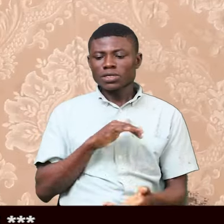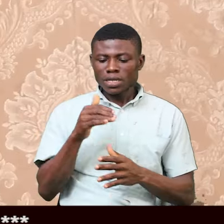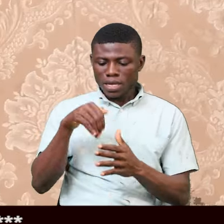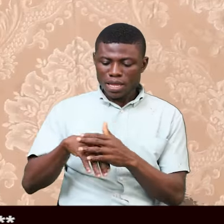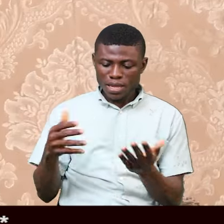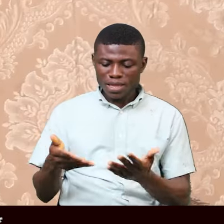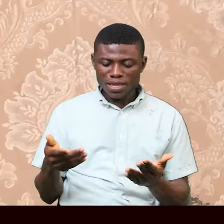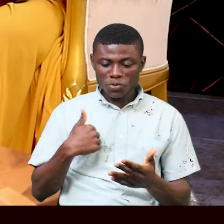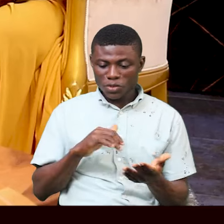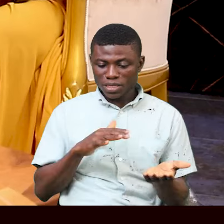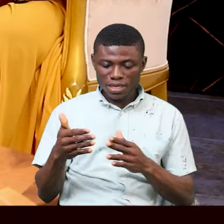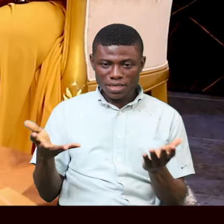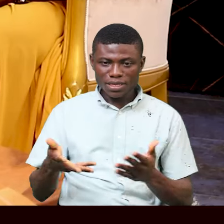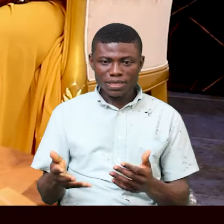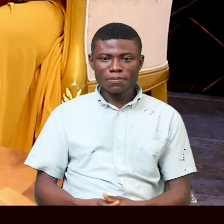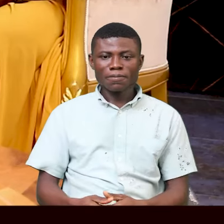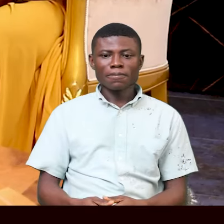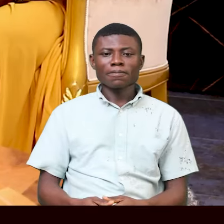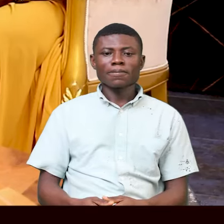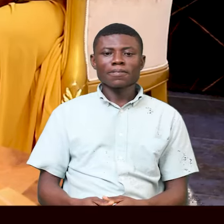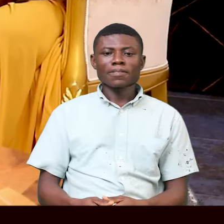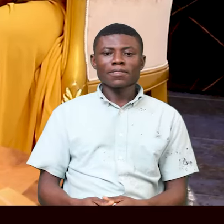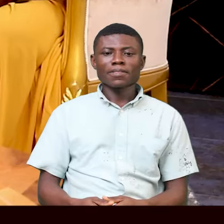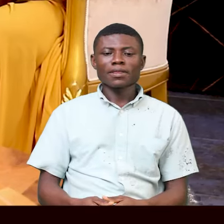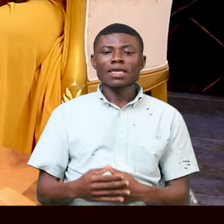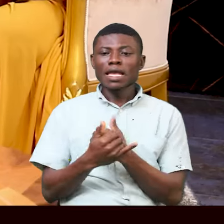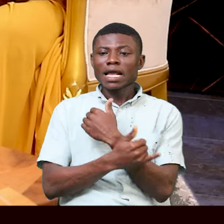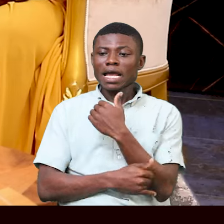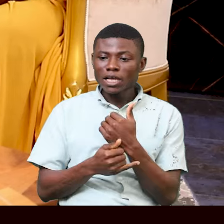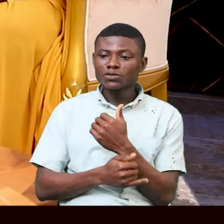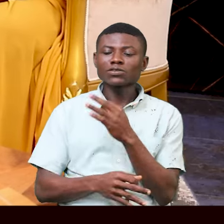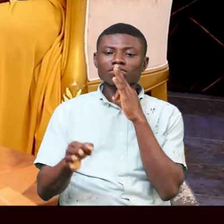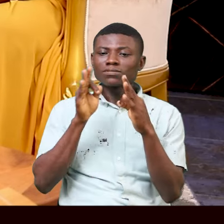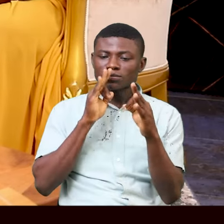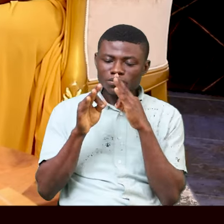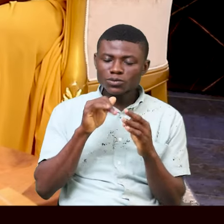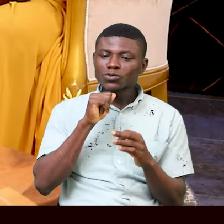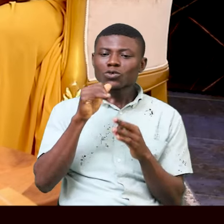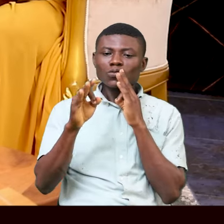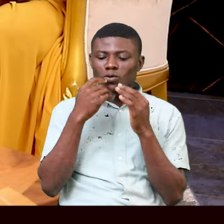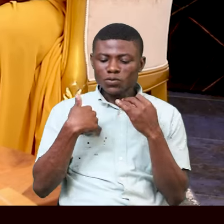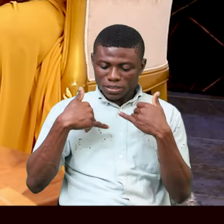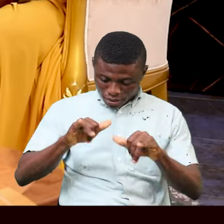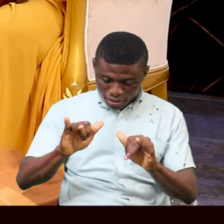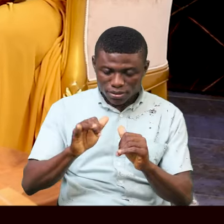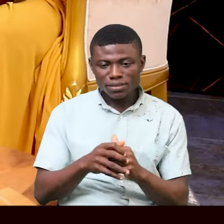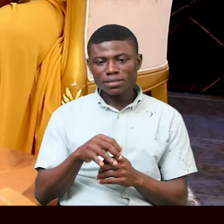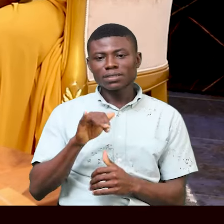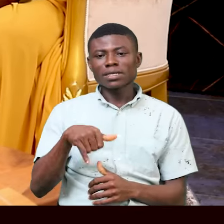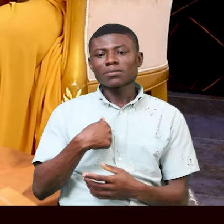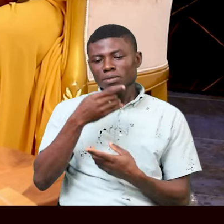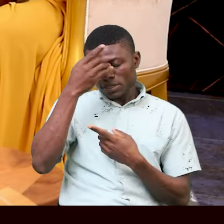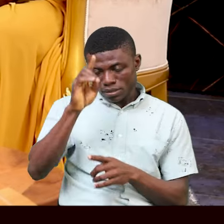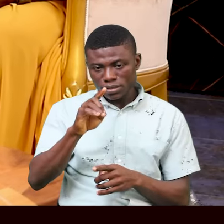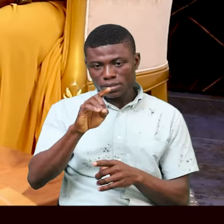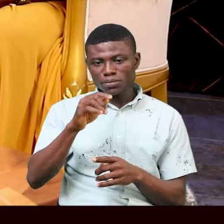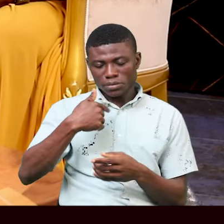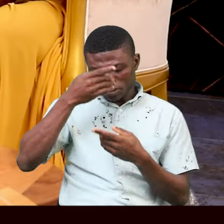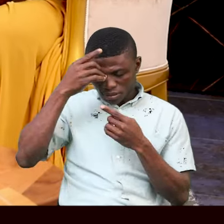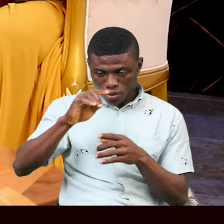we die here country broke e no broke we dey inside ah. Sana me ye madwen